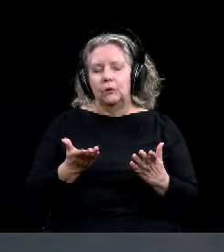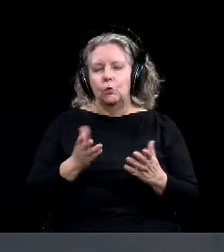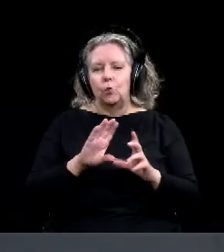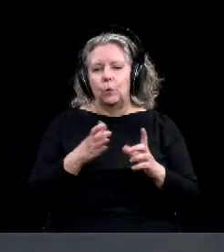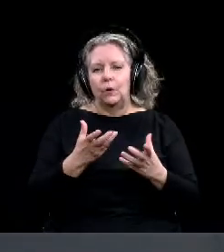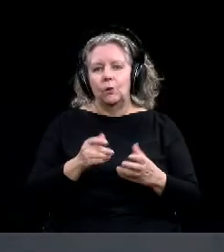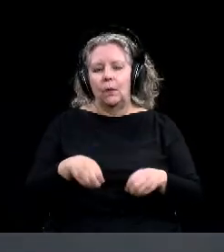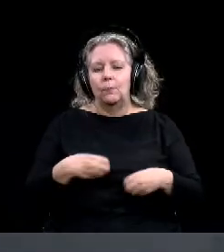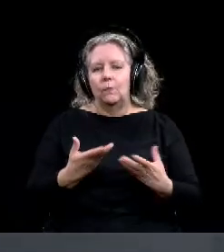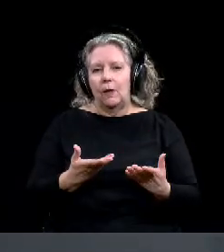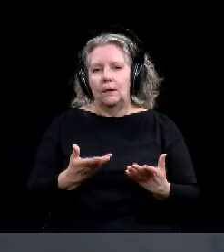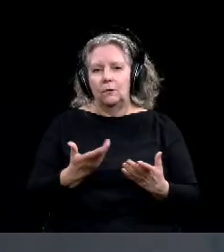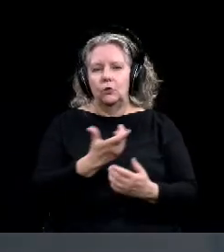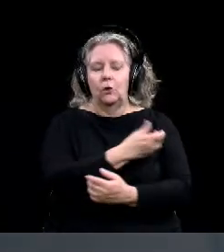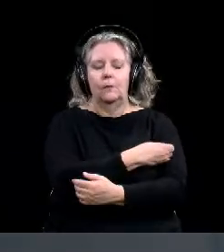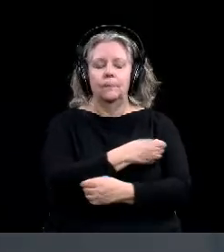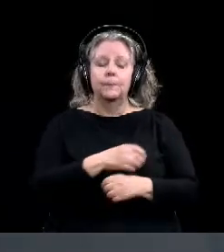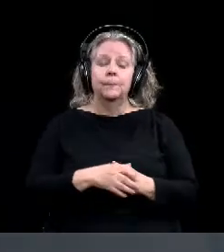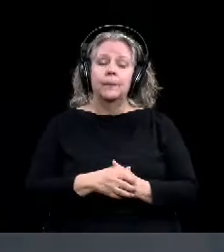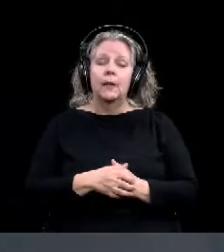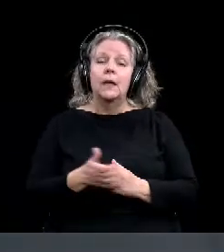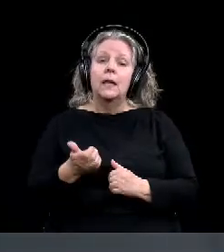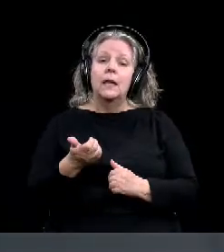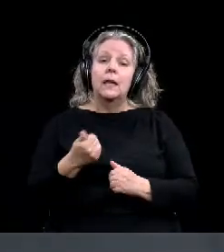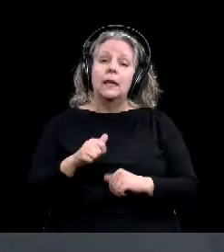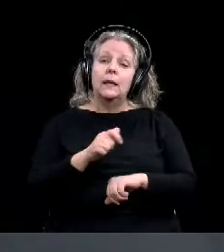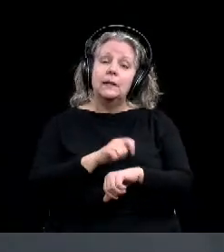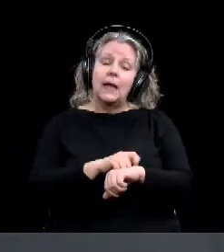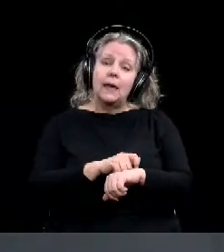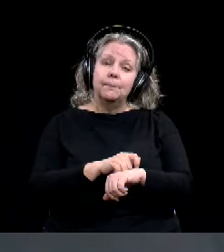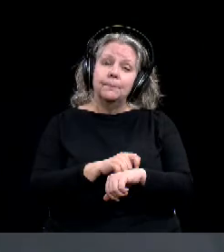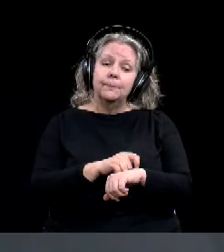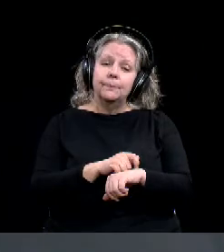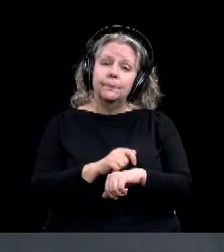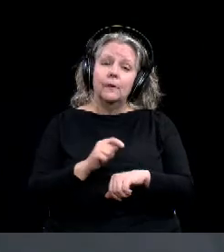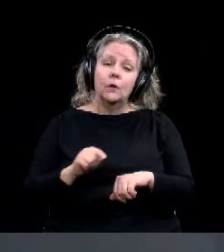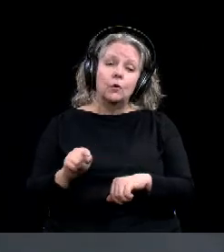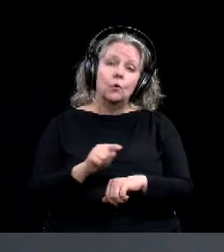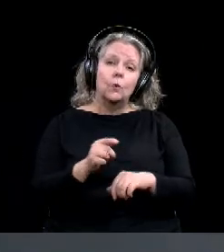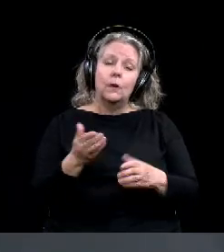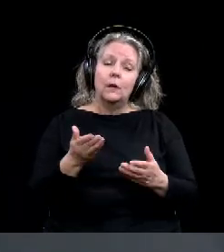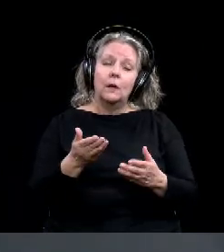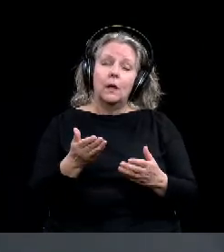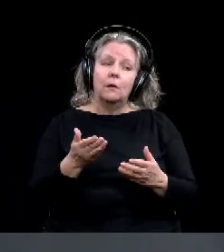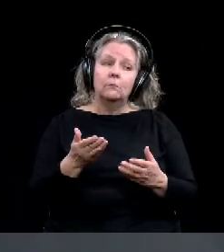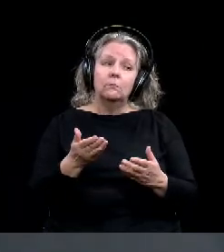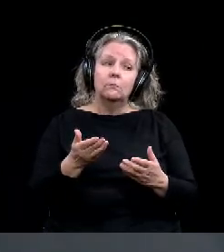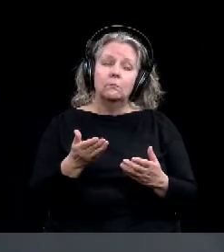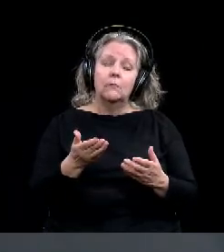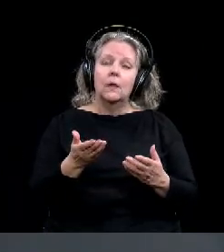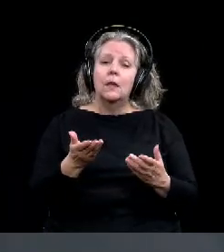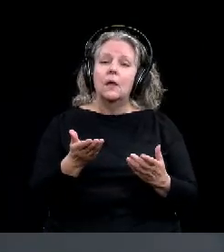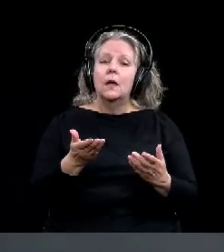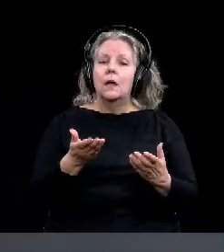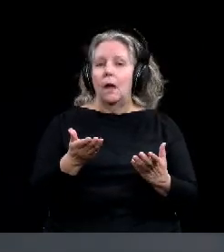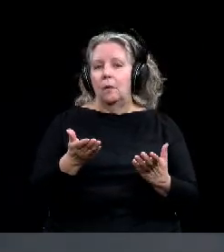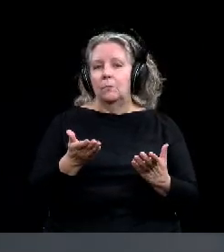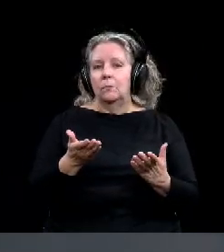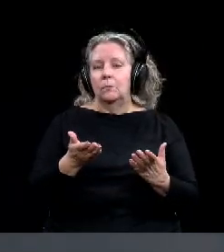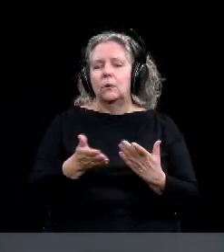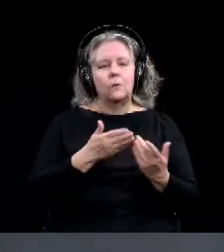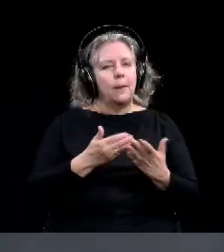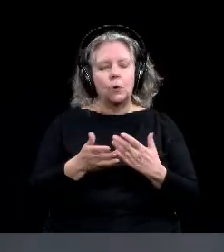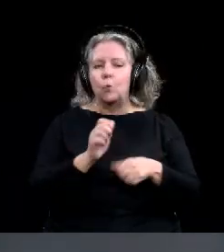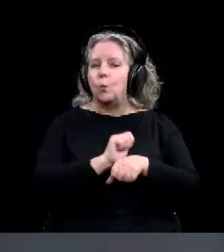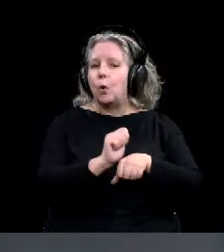whether you're in the city or county employee, a volunteer, or you help someone register for an appointment, you